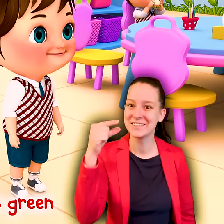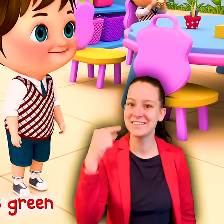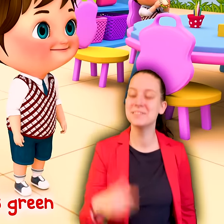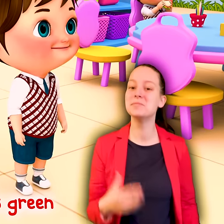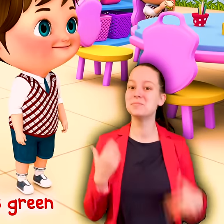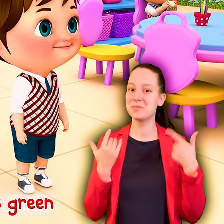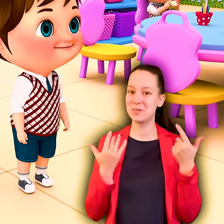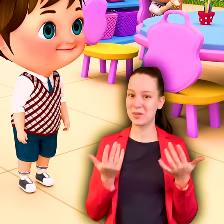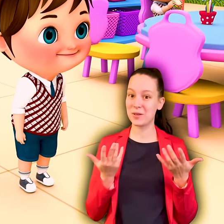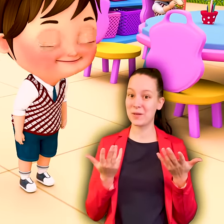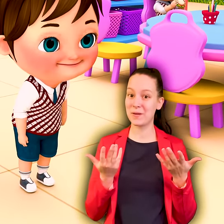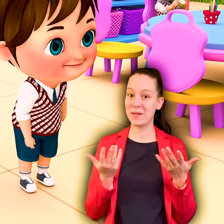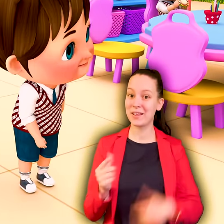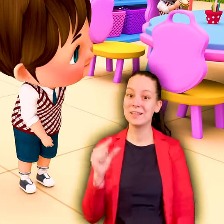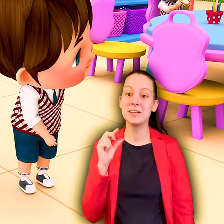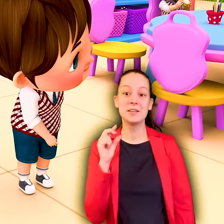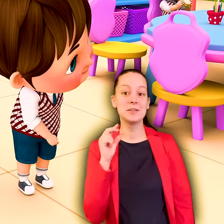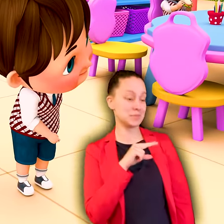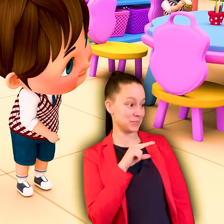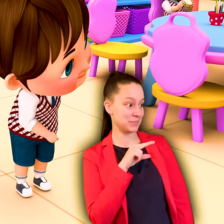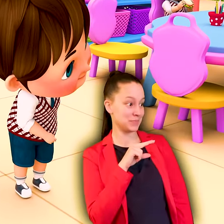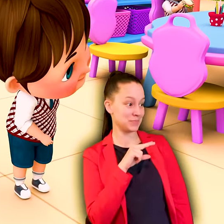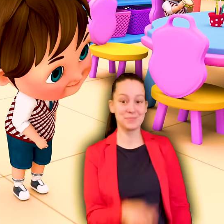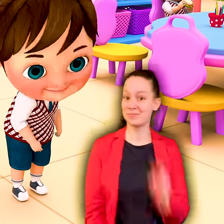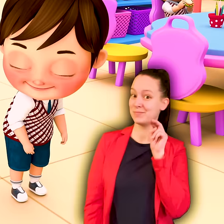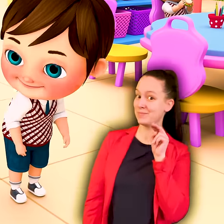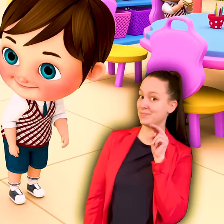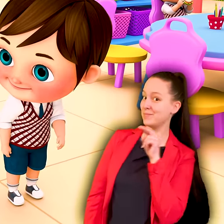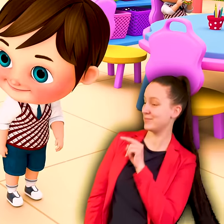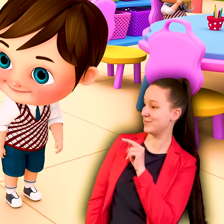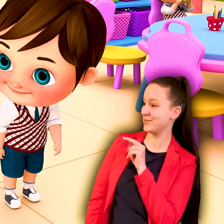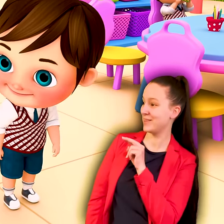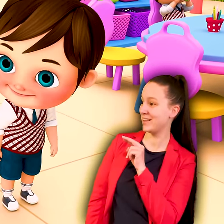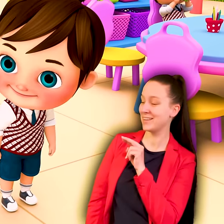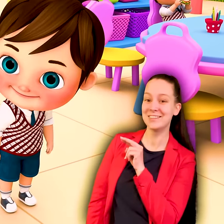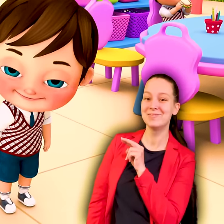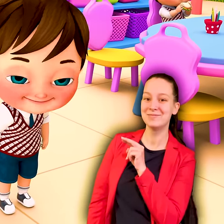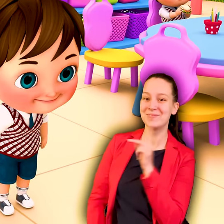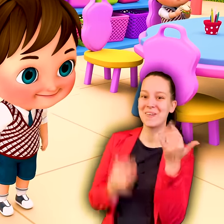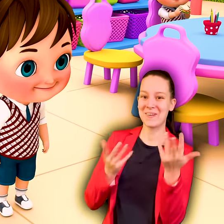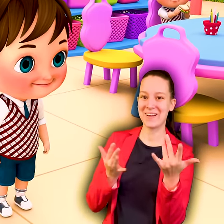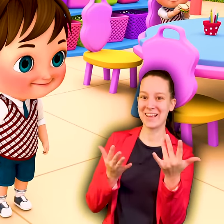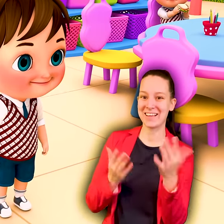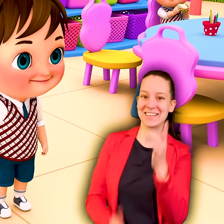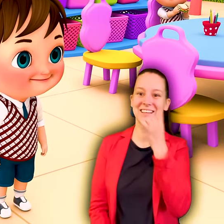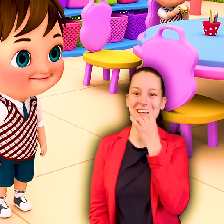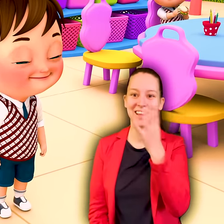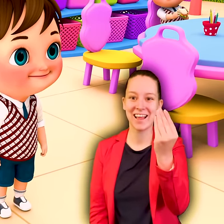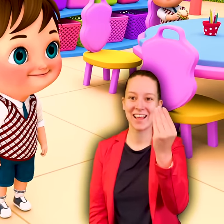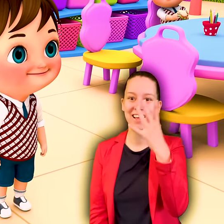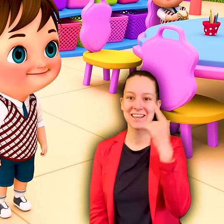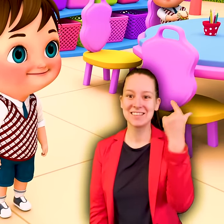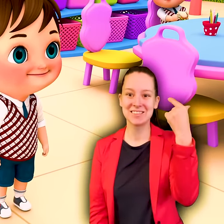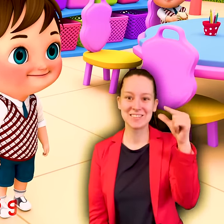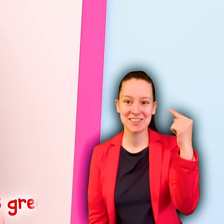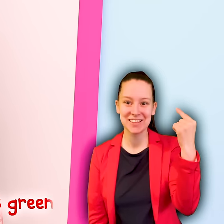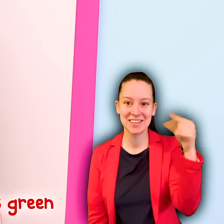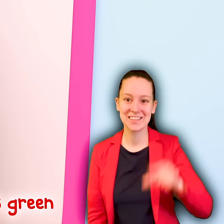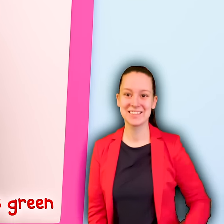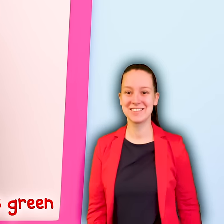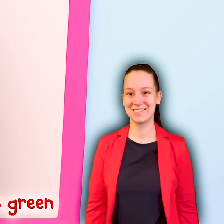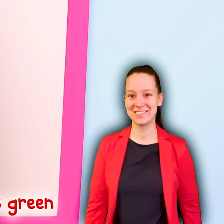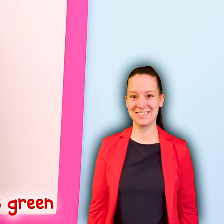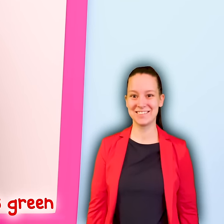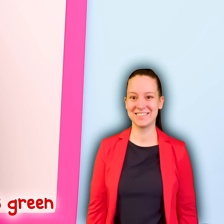light goes green then you look left and you look right better wait until the